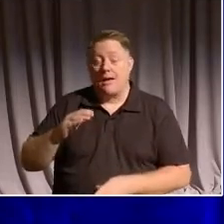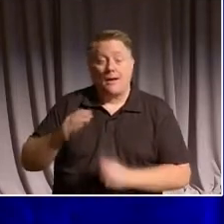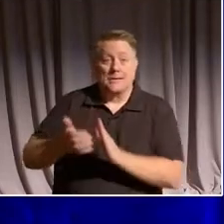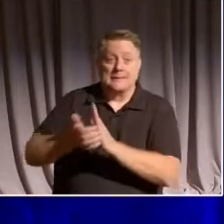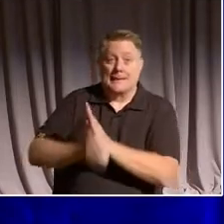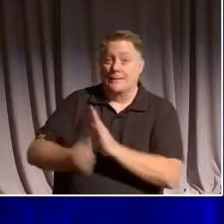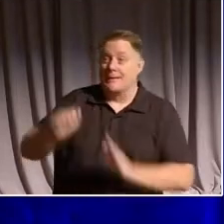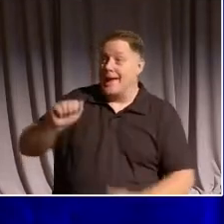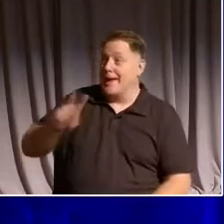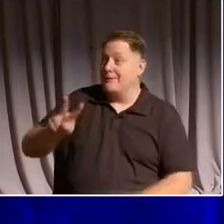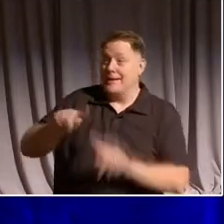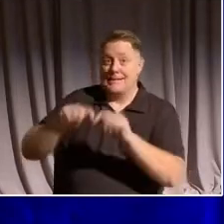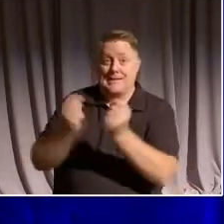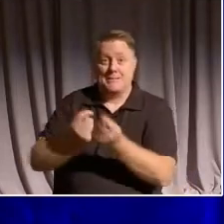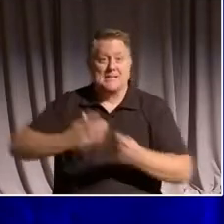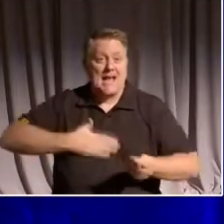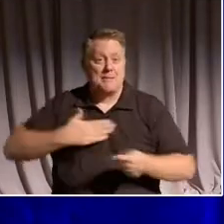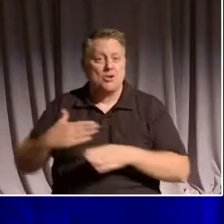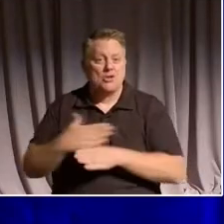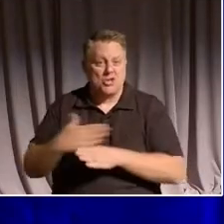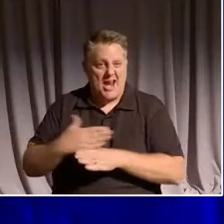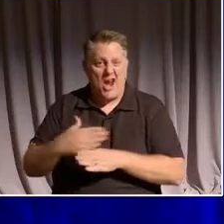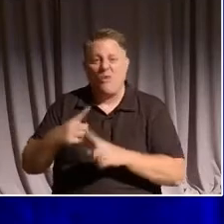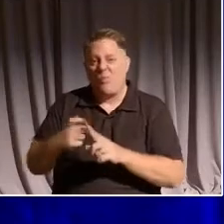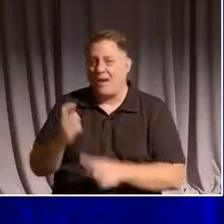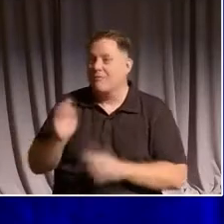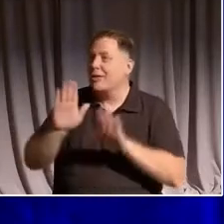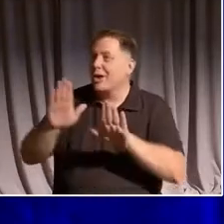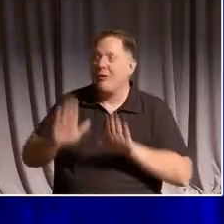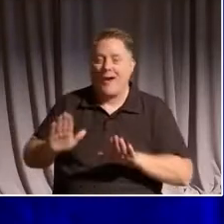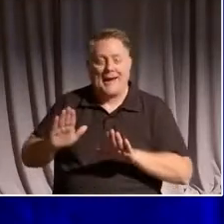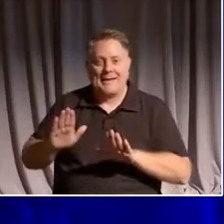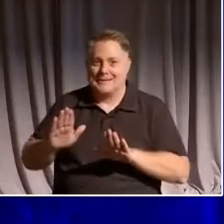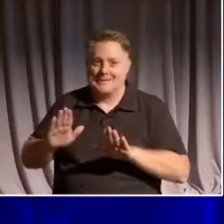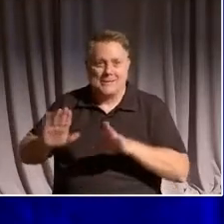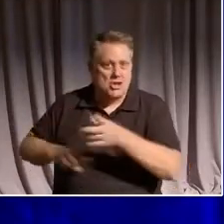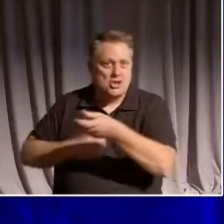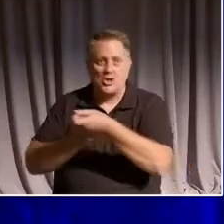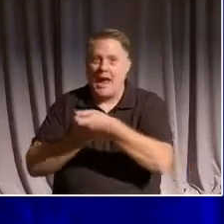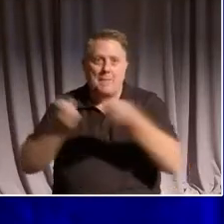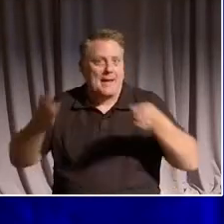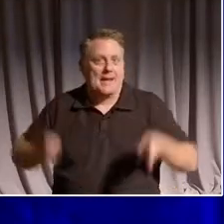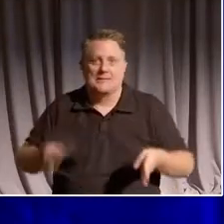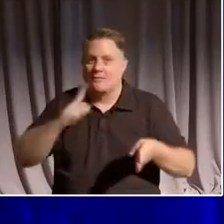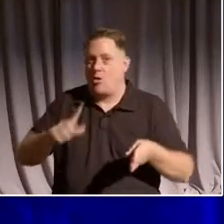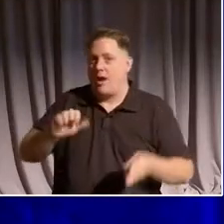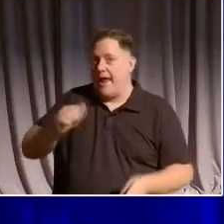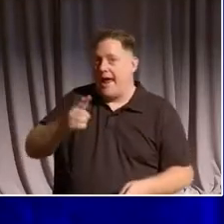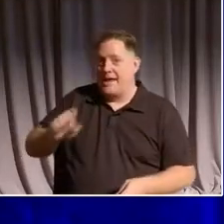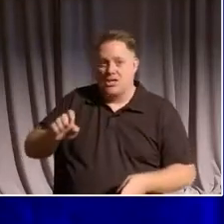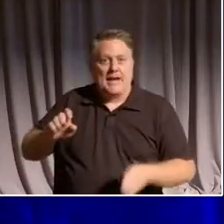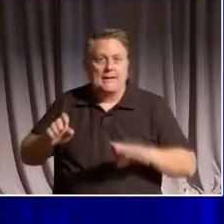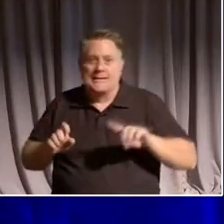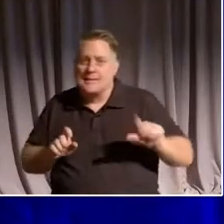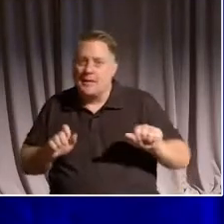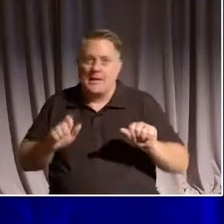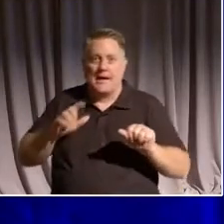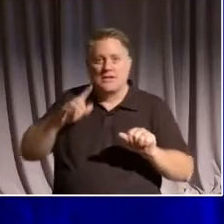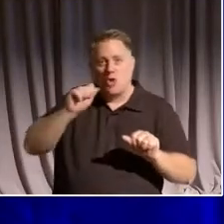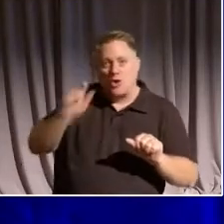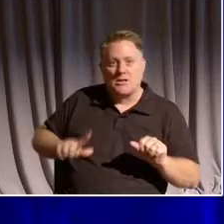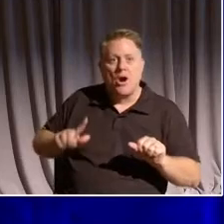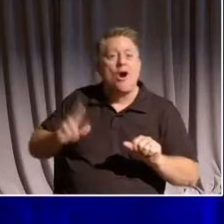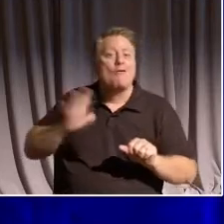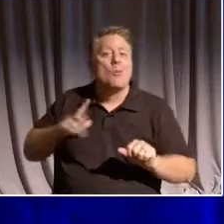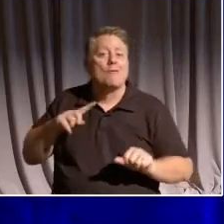skilled AV team is happy to share a video from one of the greatest champions for aging, disability, and Alzheimer's in our state, our